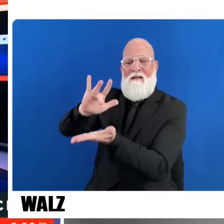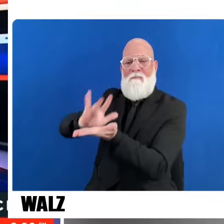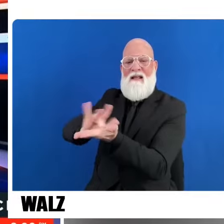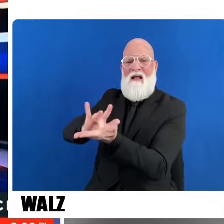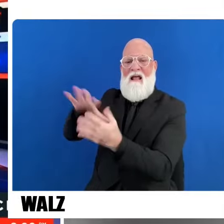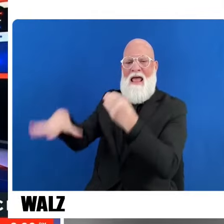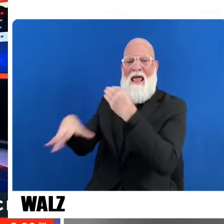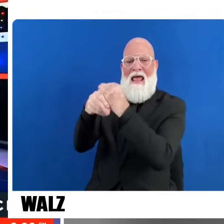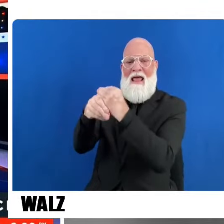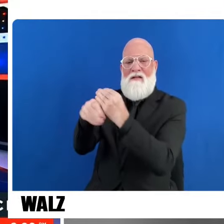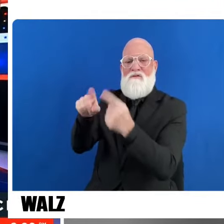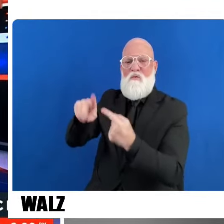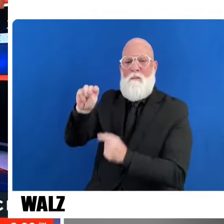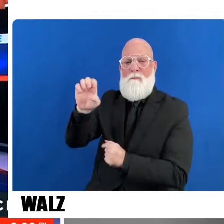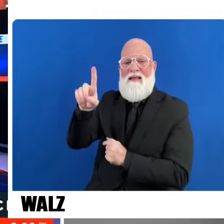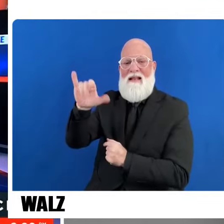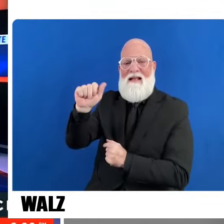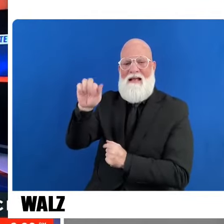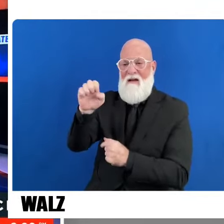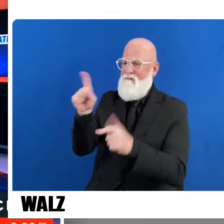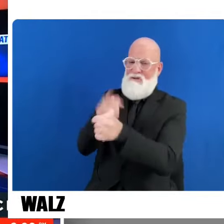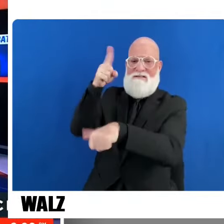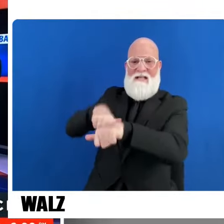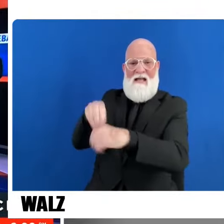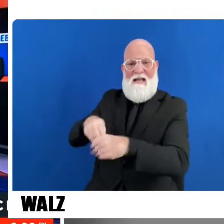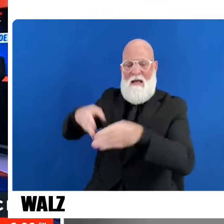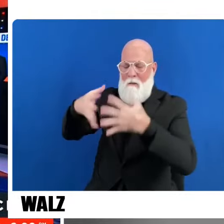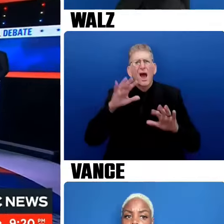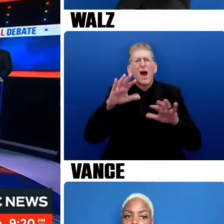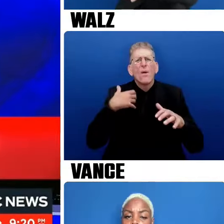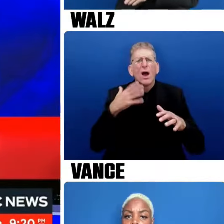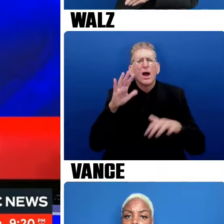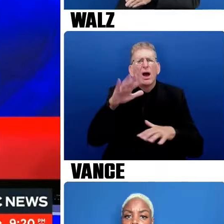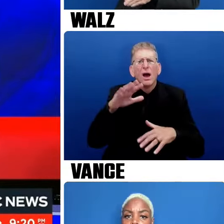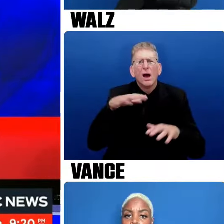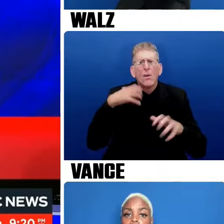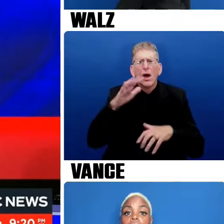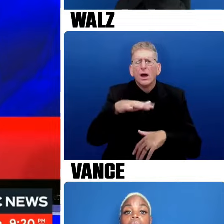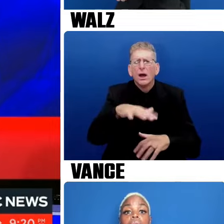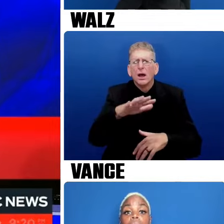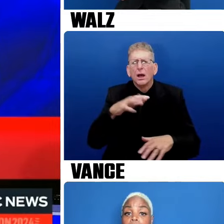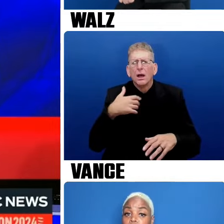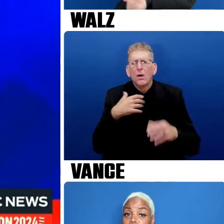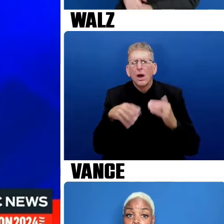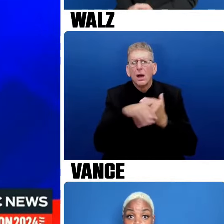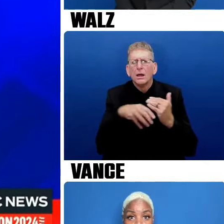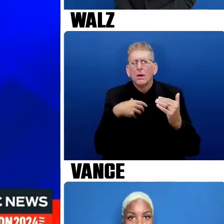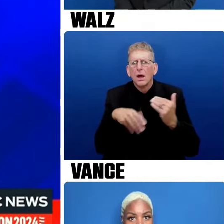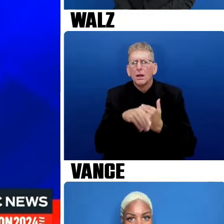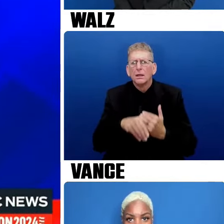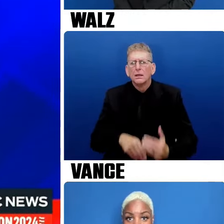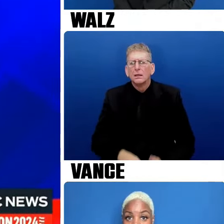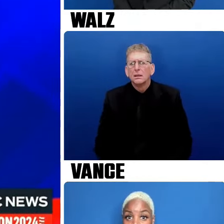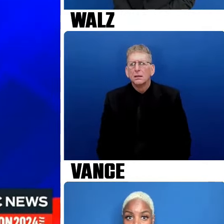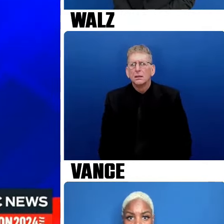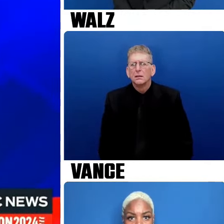you. Margaret? Can I address that? I apologize. We're out of time. We have a number of subjects to discuss. Margaret? Let's talk about families in